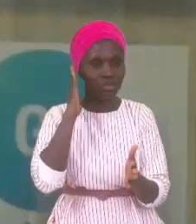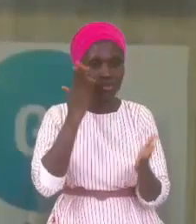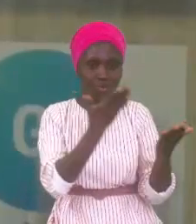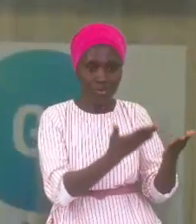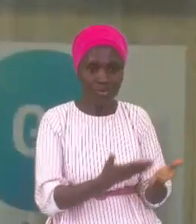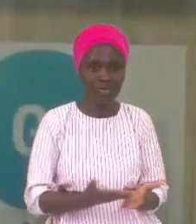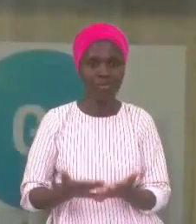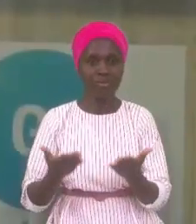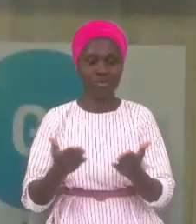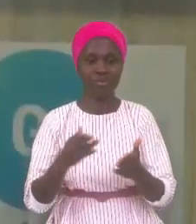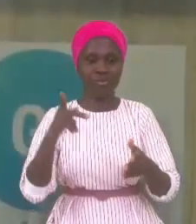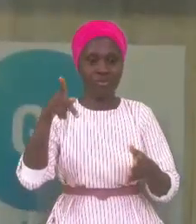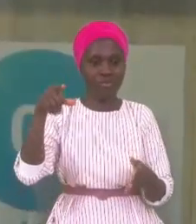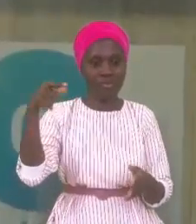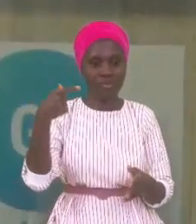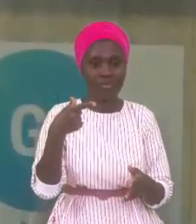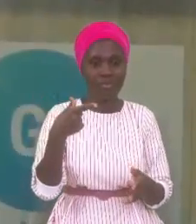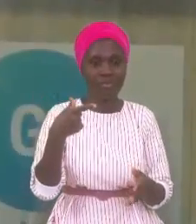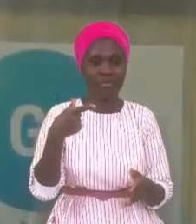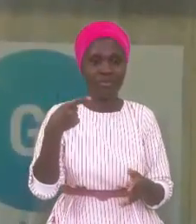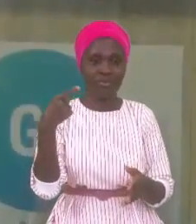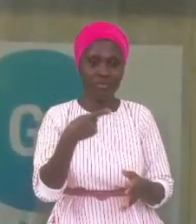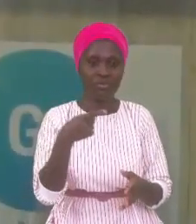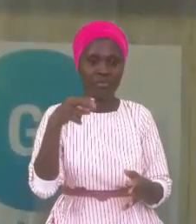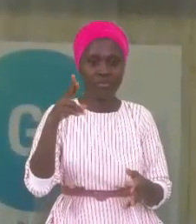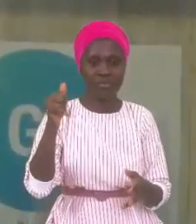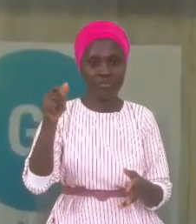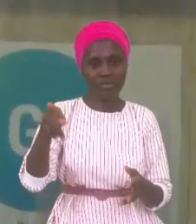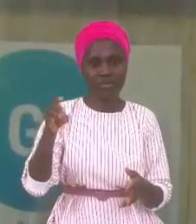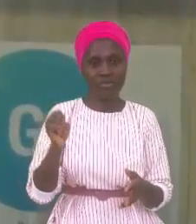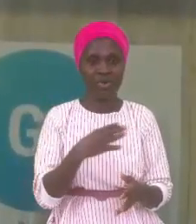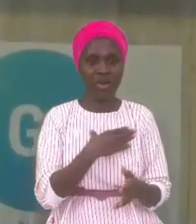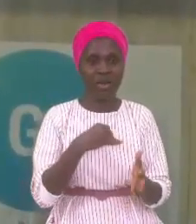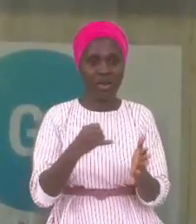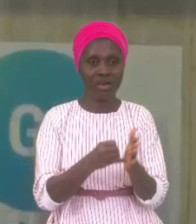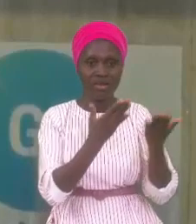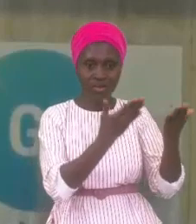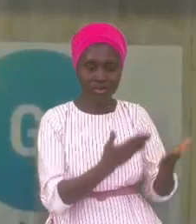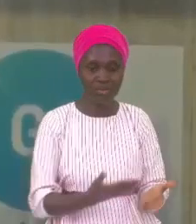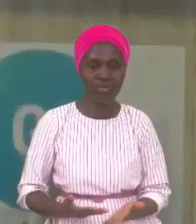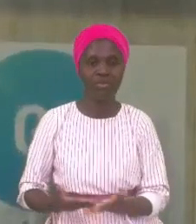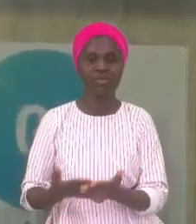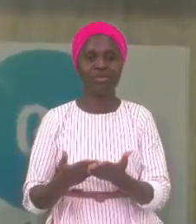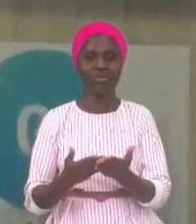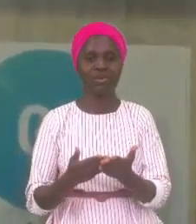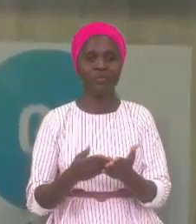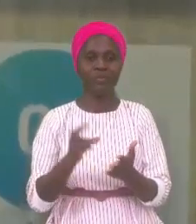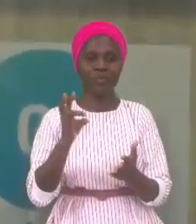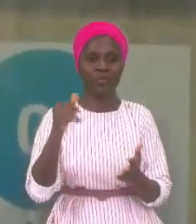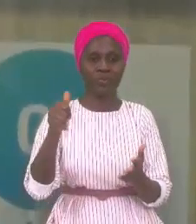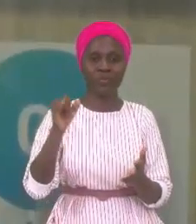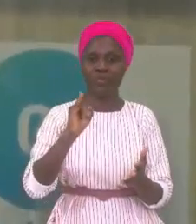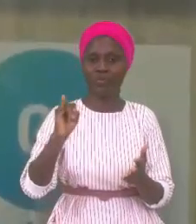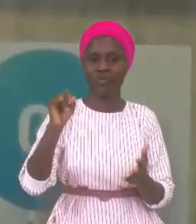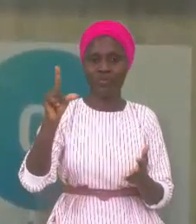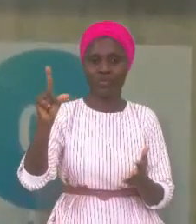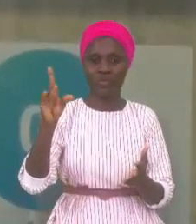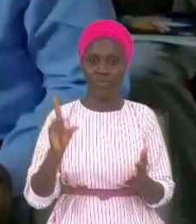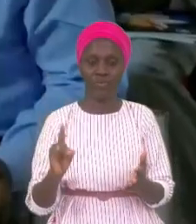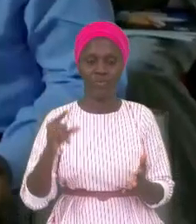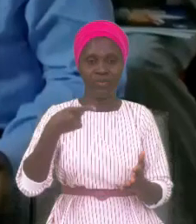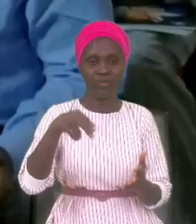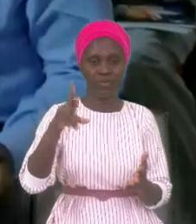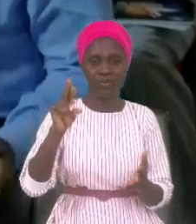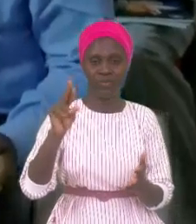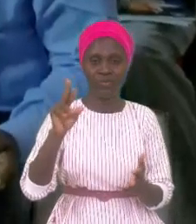is simply a metaphor, an illustration for the church, and he wants it to bring forth grapes. But then